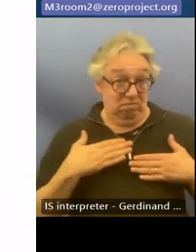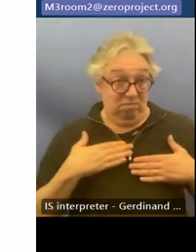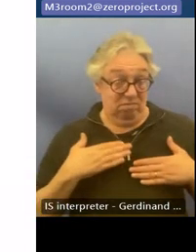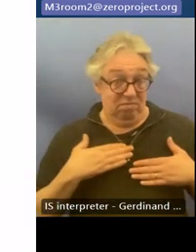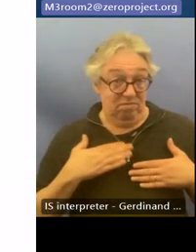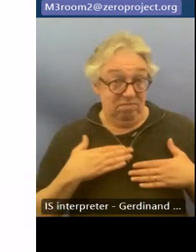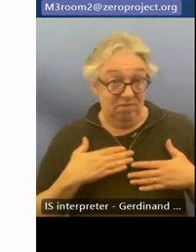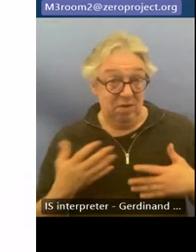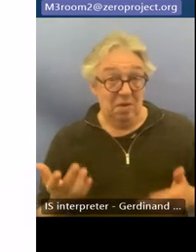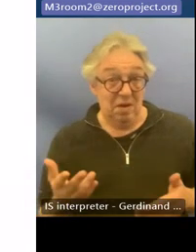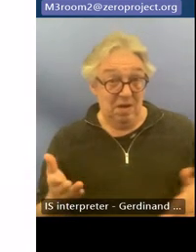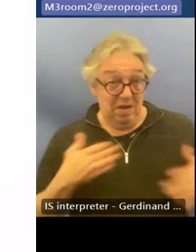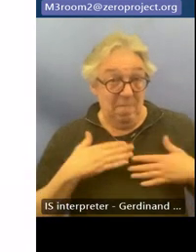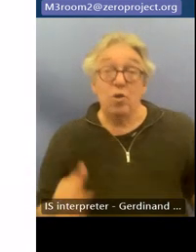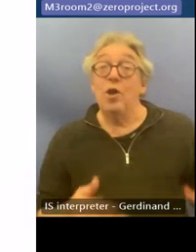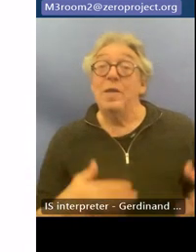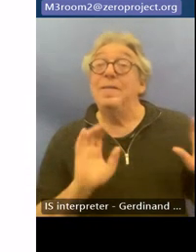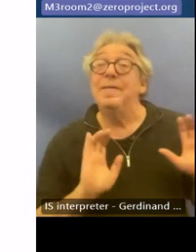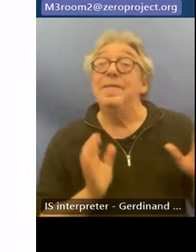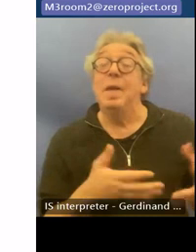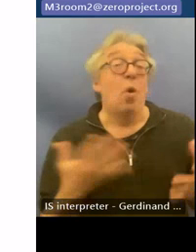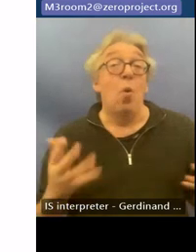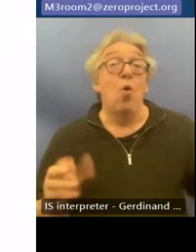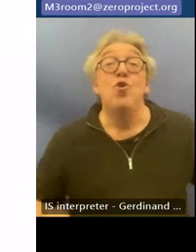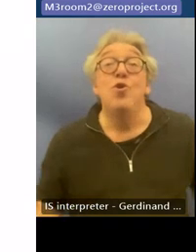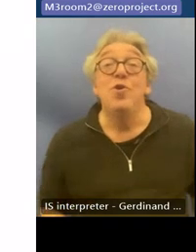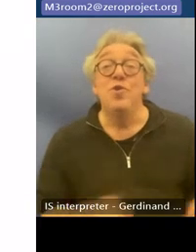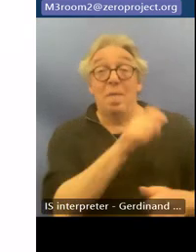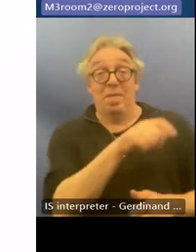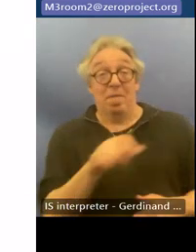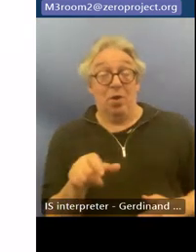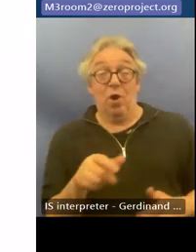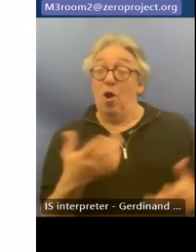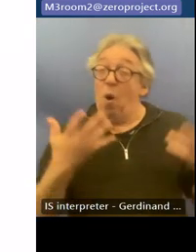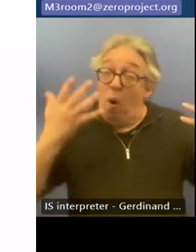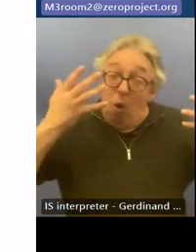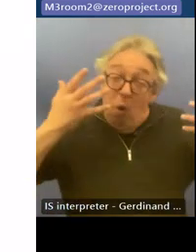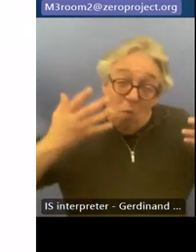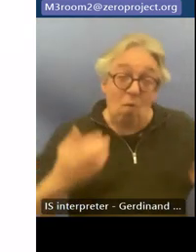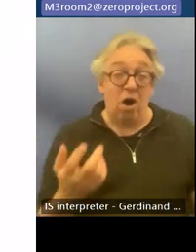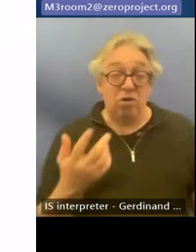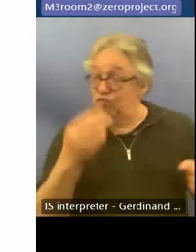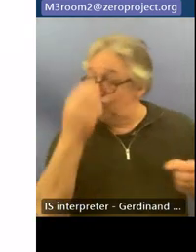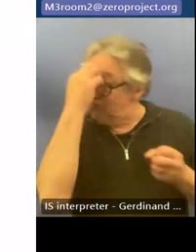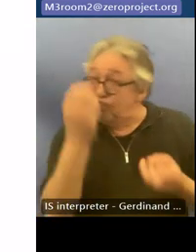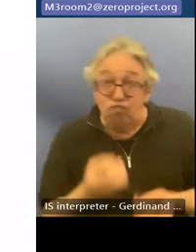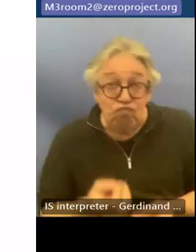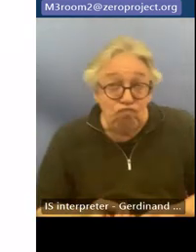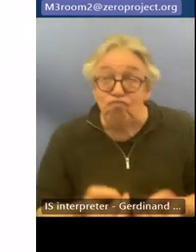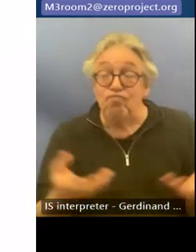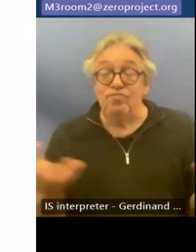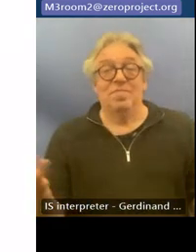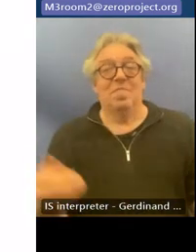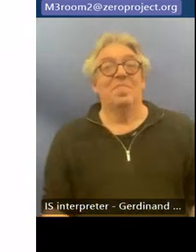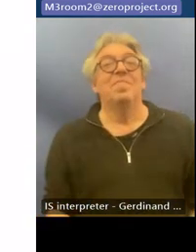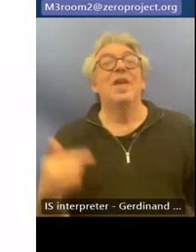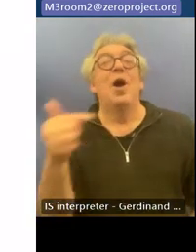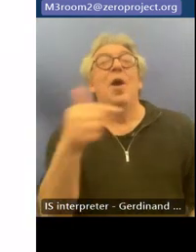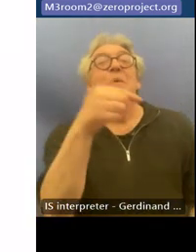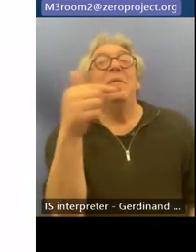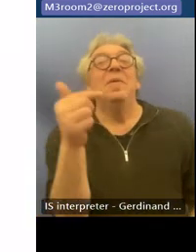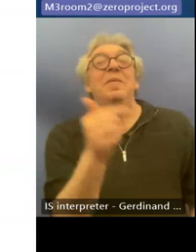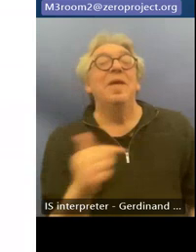process, is the team of young people with passion of really impacting their younger generation. So we have a say in TAI Tanzania, and I would really